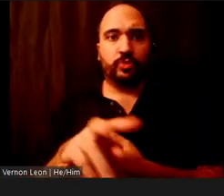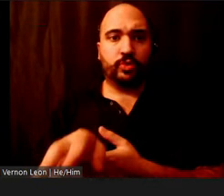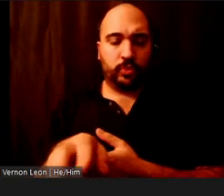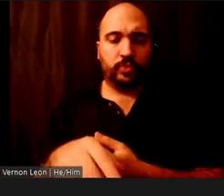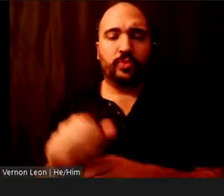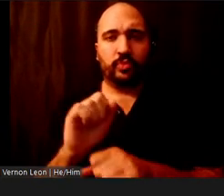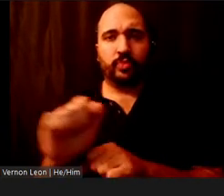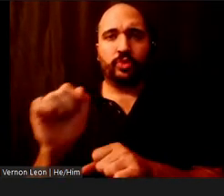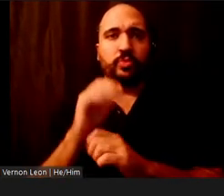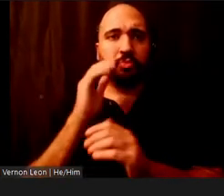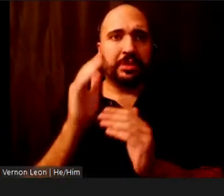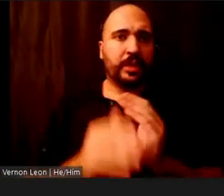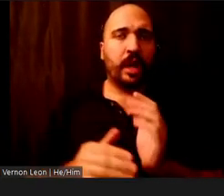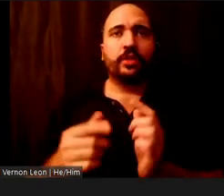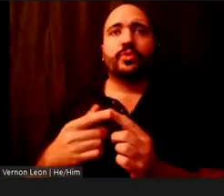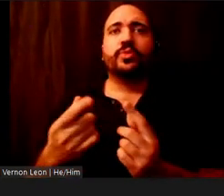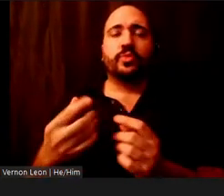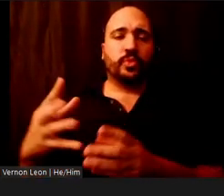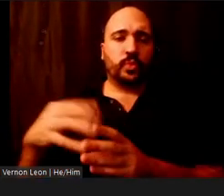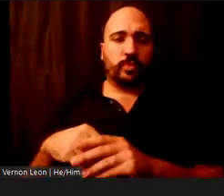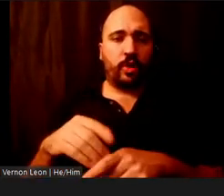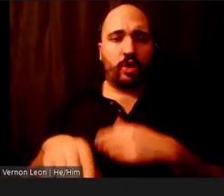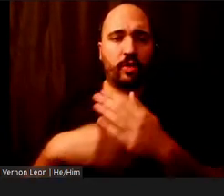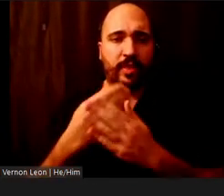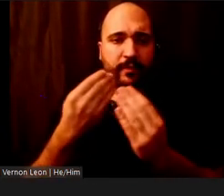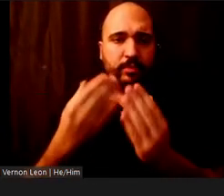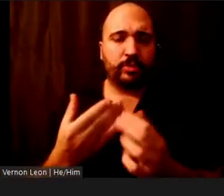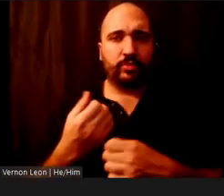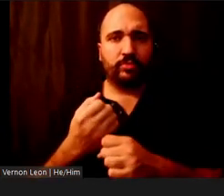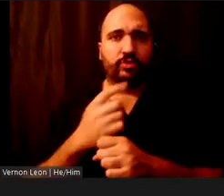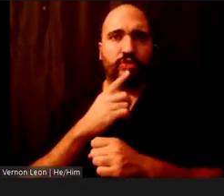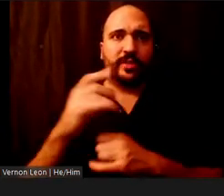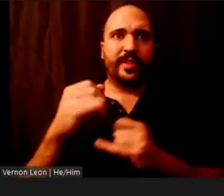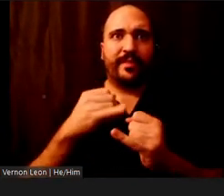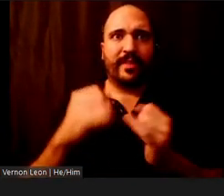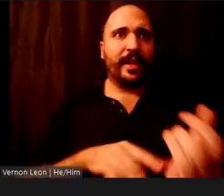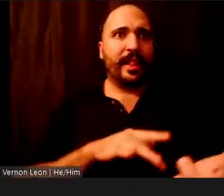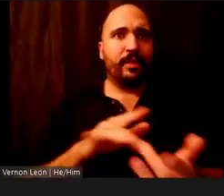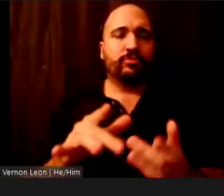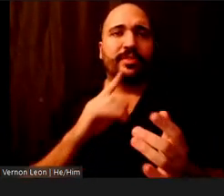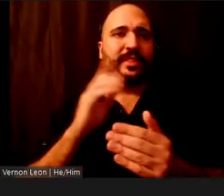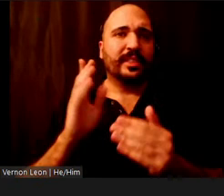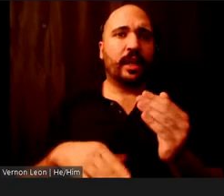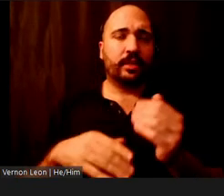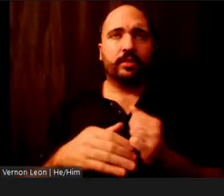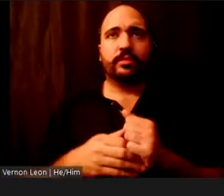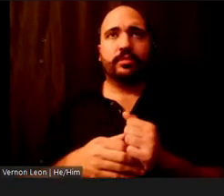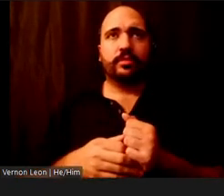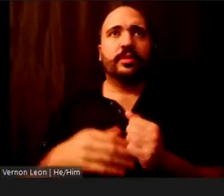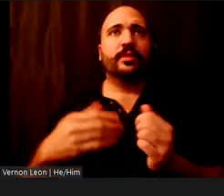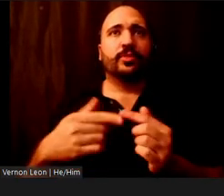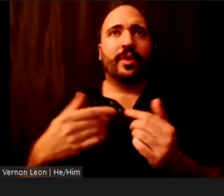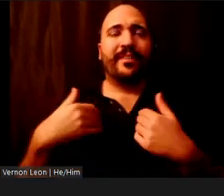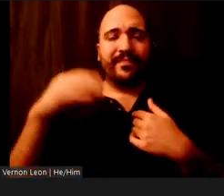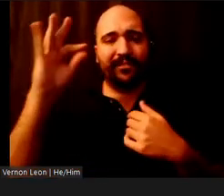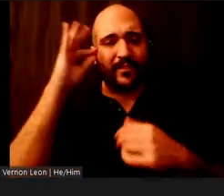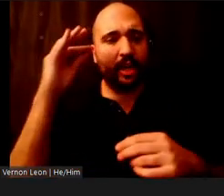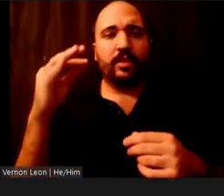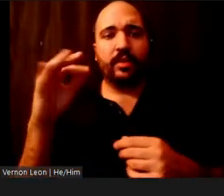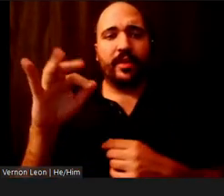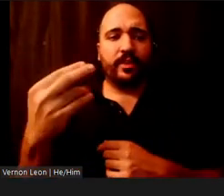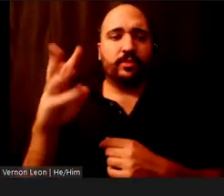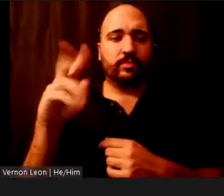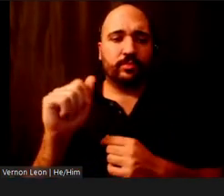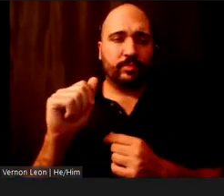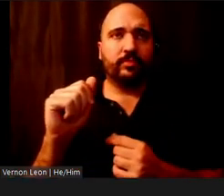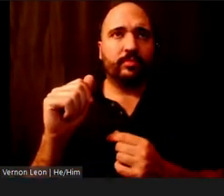the work will be done to incorporate all of that information, to make sure that the final outreach is done, and ultimately to have Federal Highway Administration make